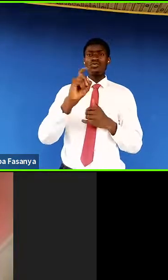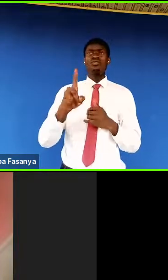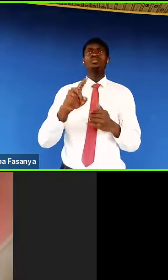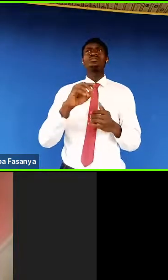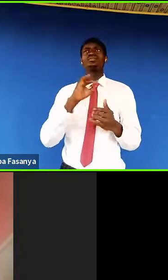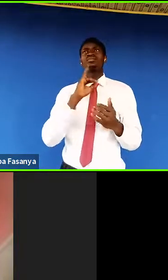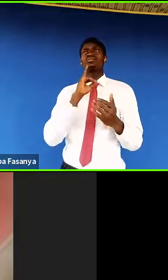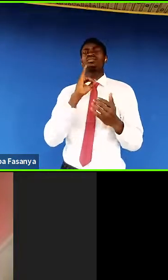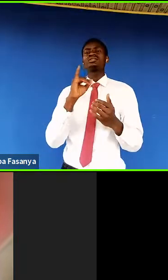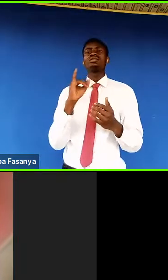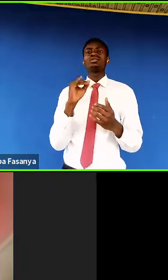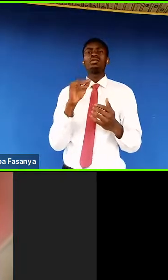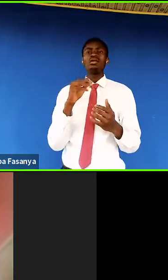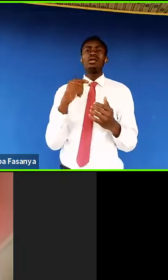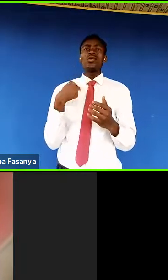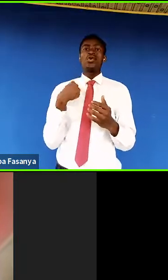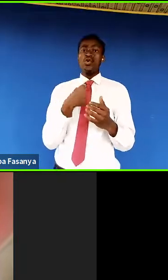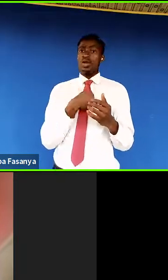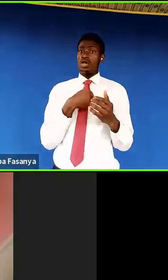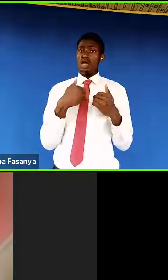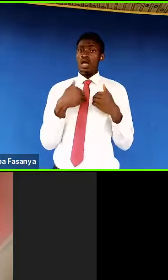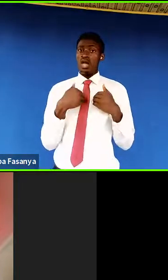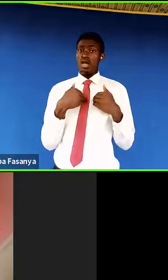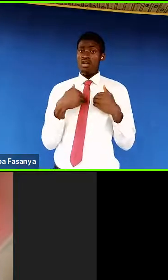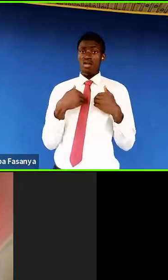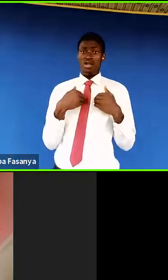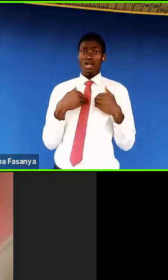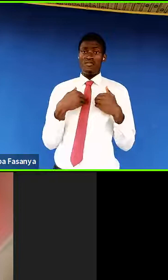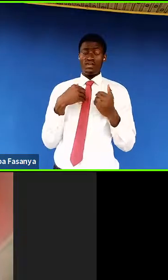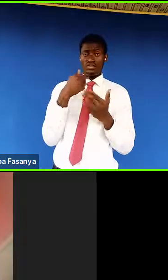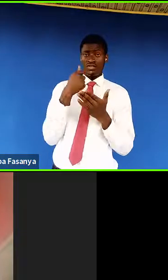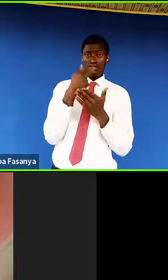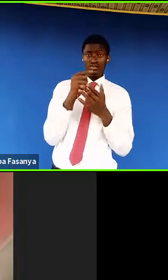We've already talked about unknown